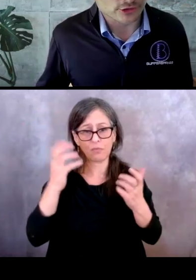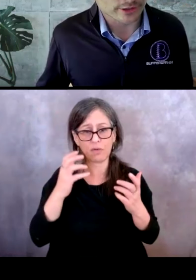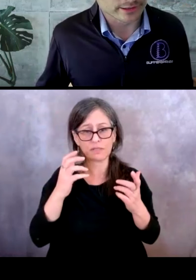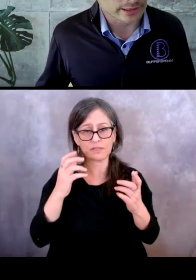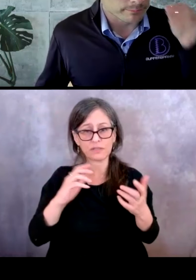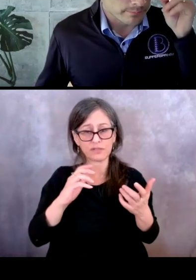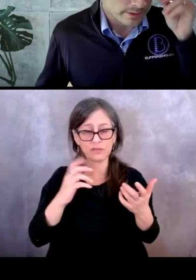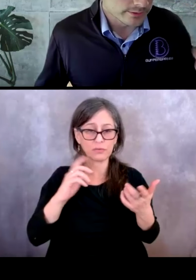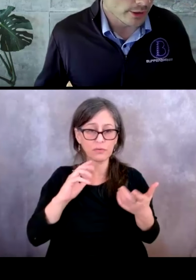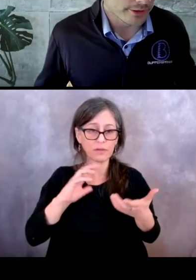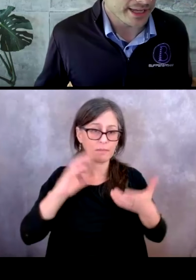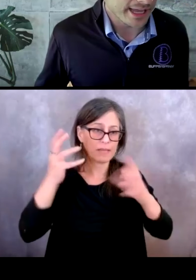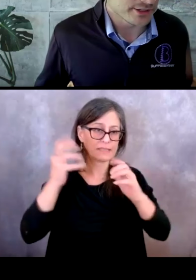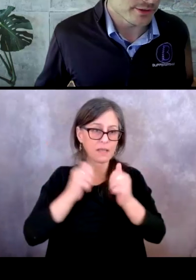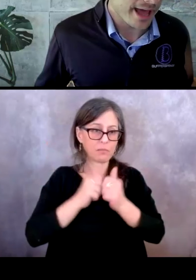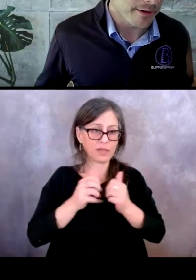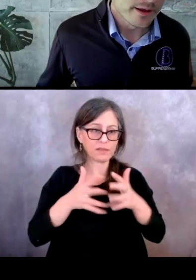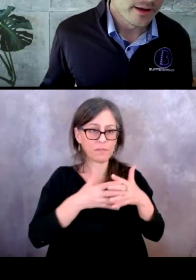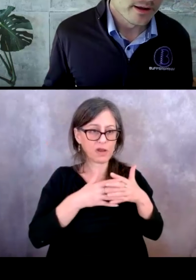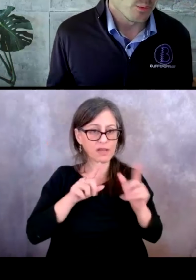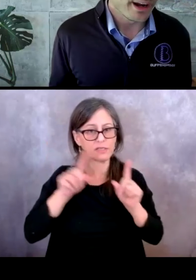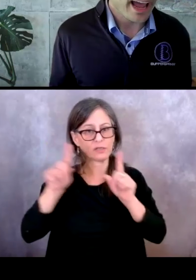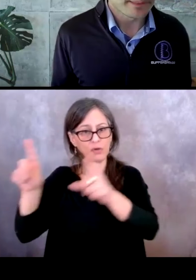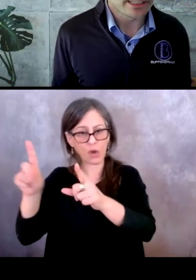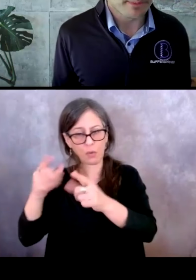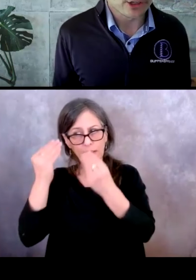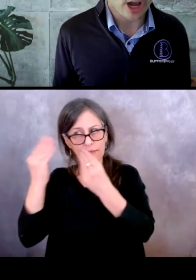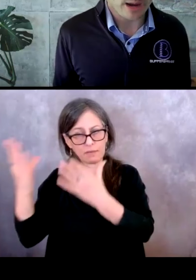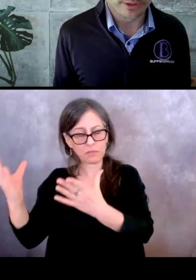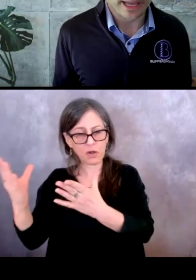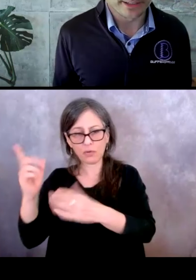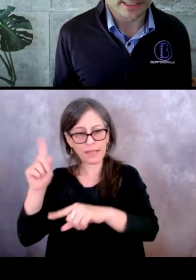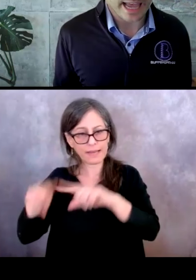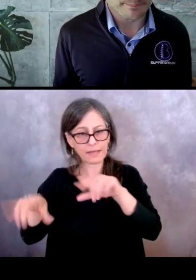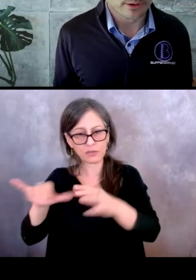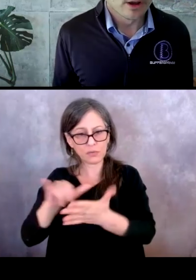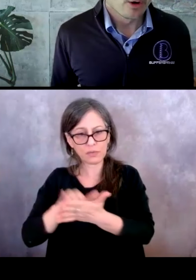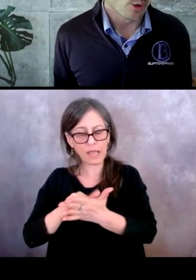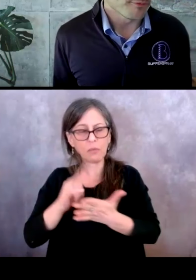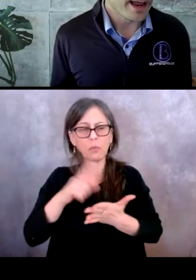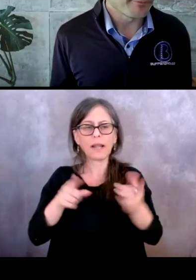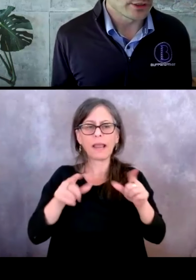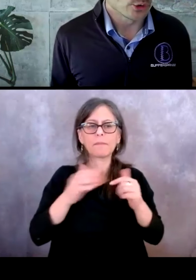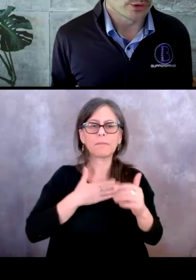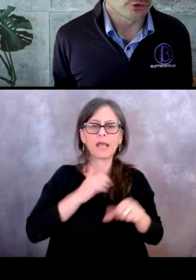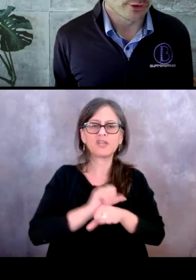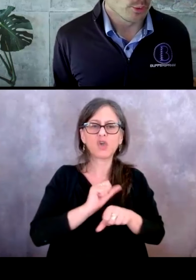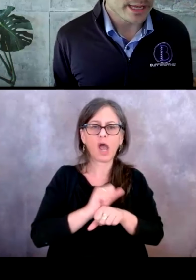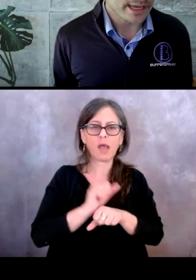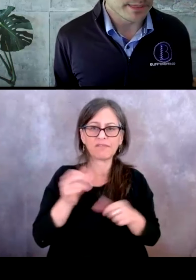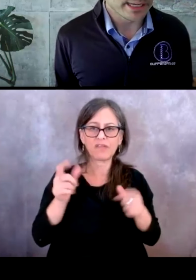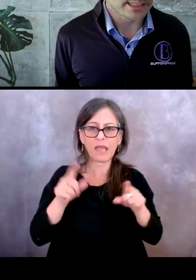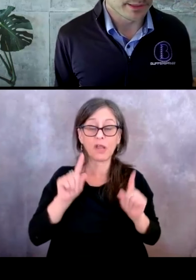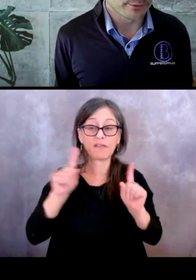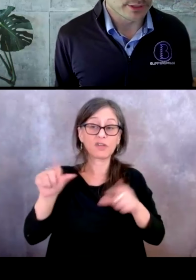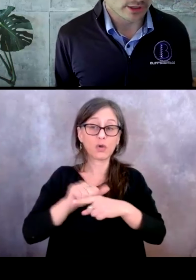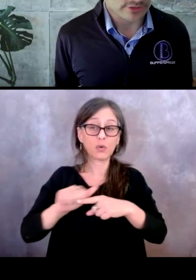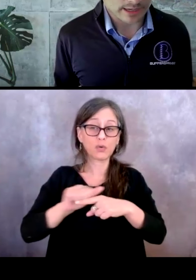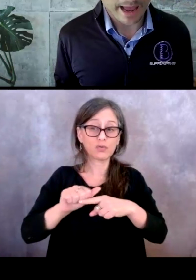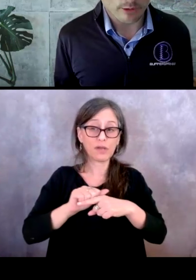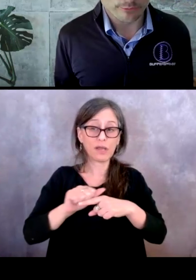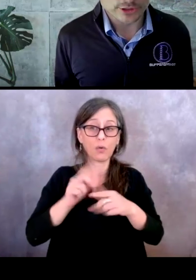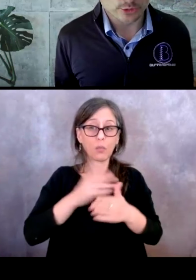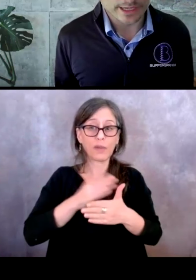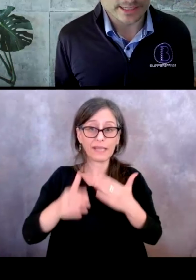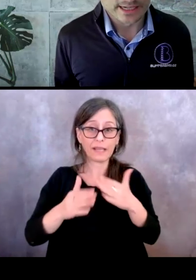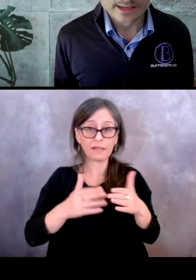their country and let them know that they can't do that? What happens to my job when that does happen? Or if I have to go to a drill weekend because I'm in the reserves